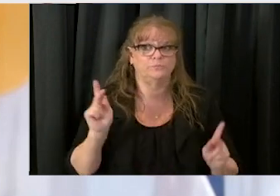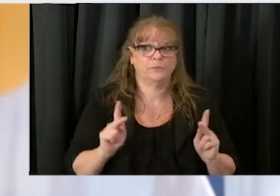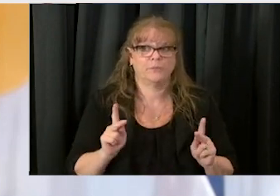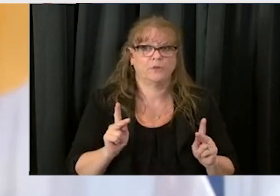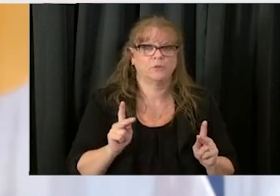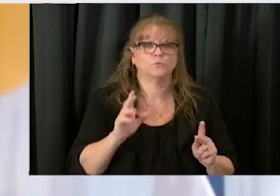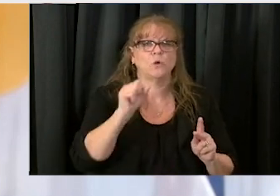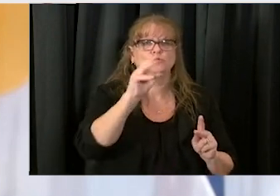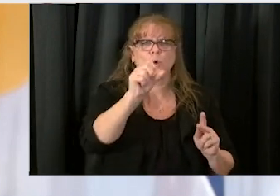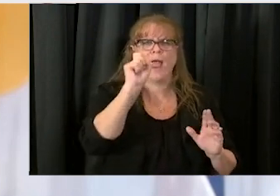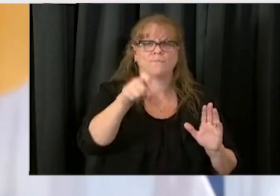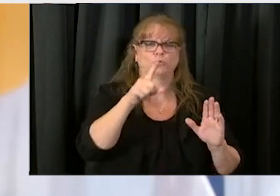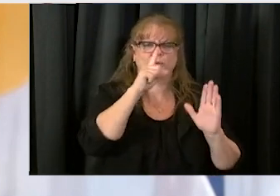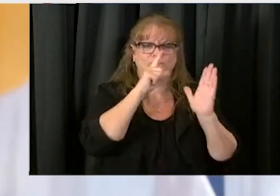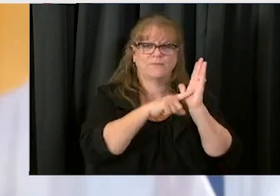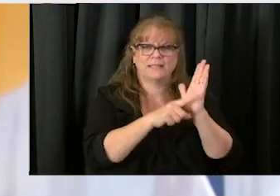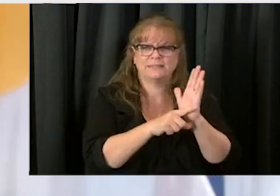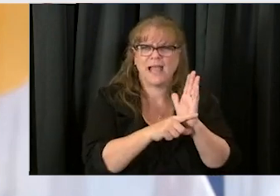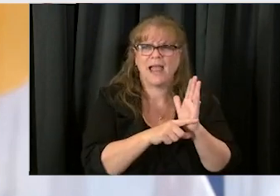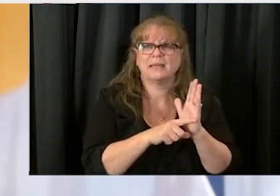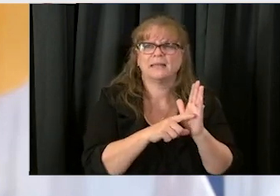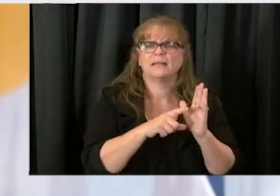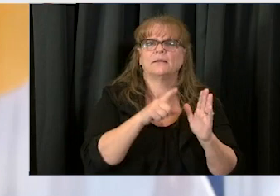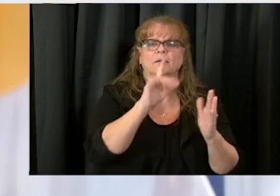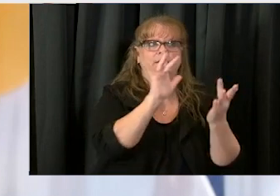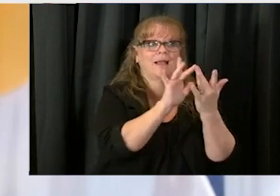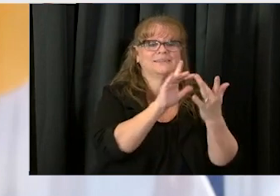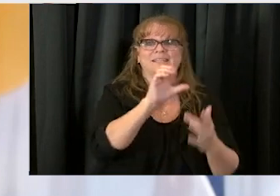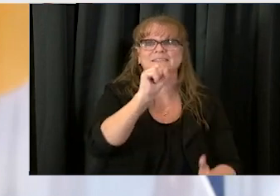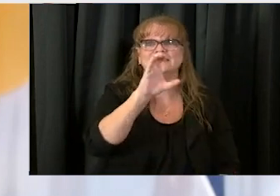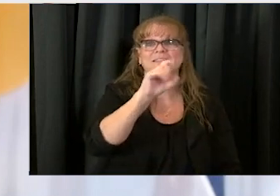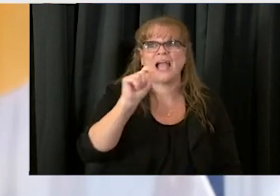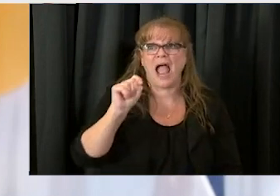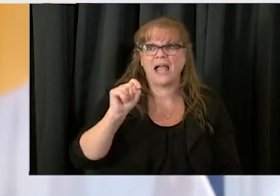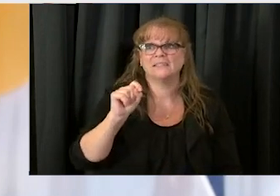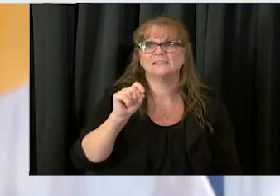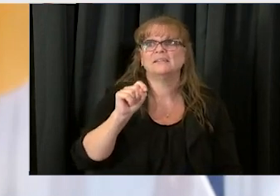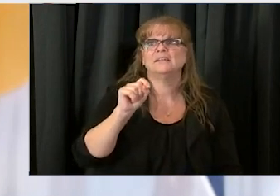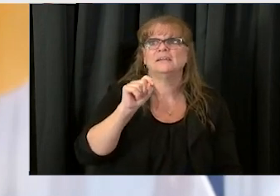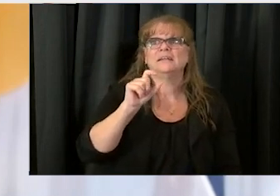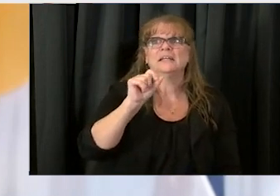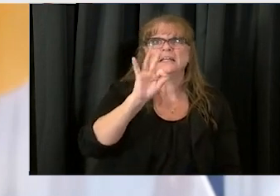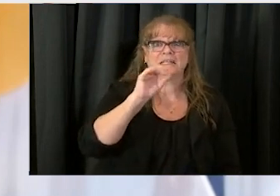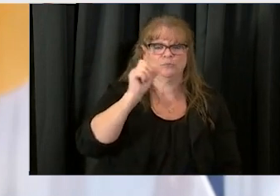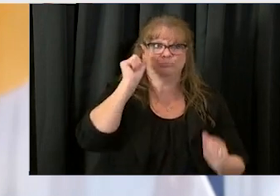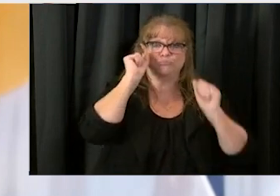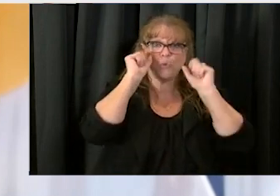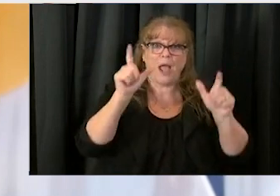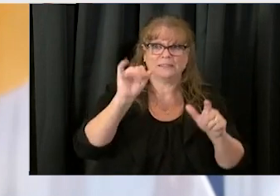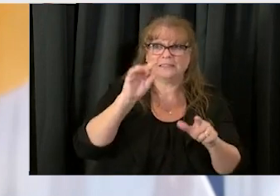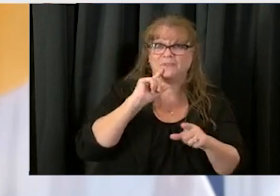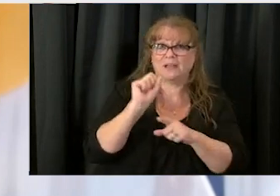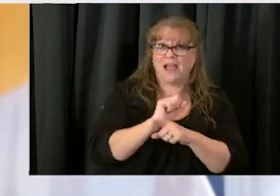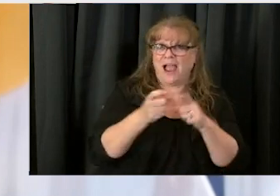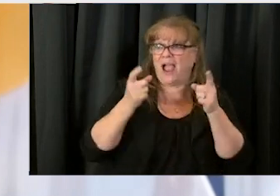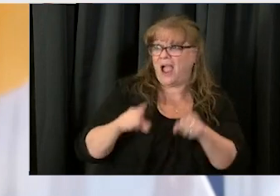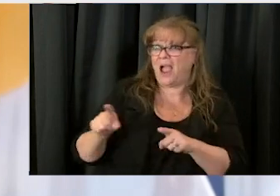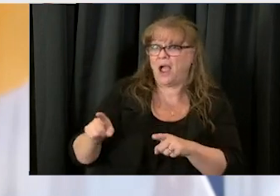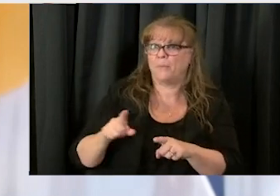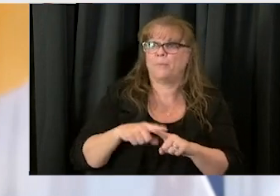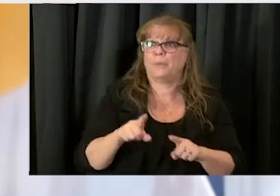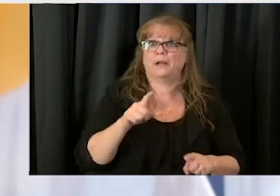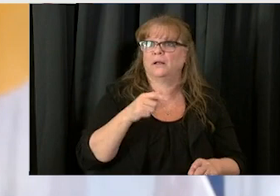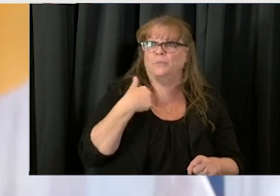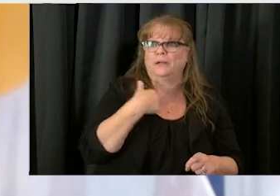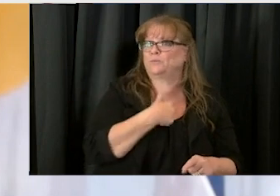happens somewhere. It shouldn't. It's not. They don't have the vaccine to do that. On the first one,